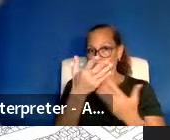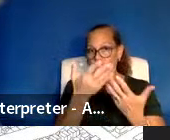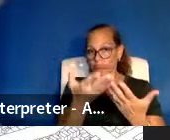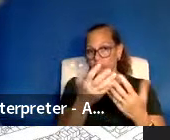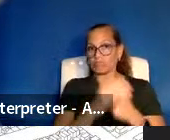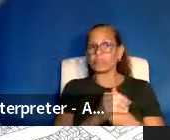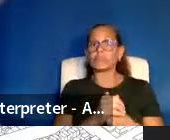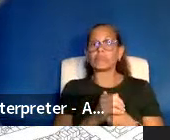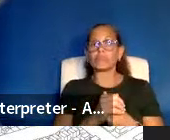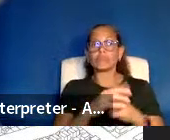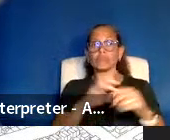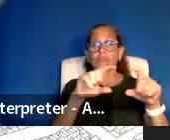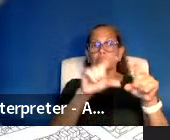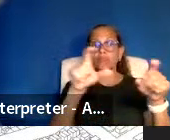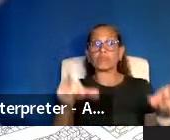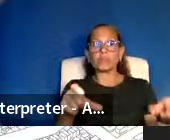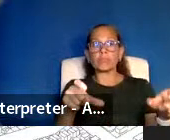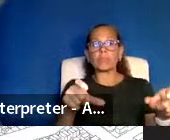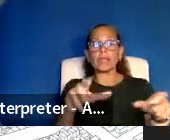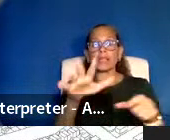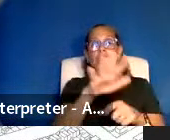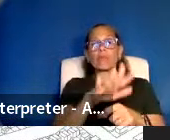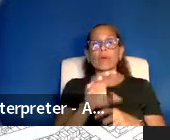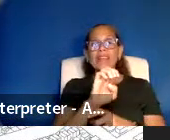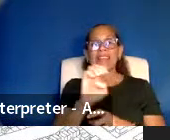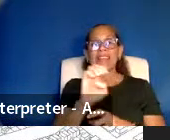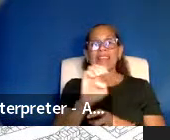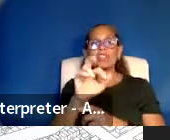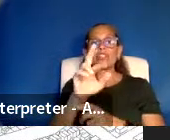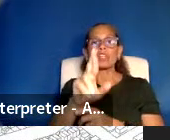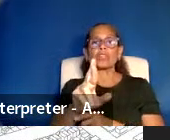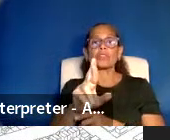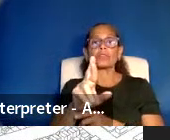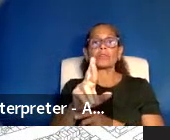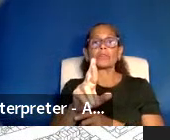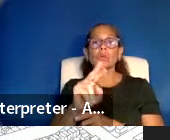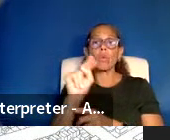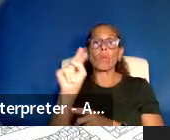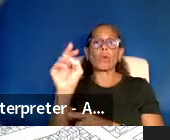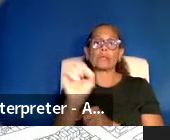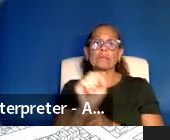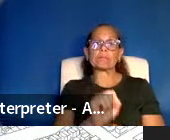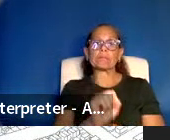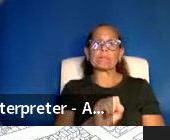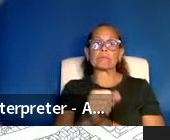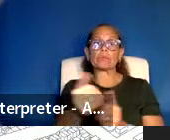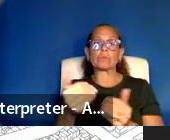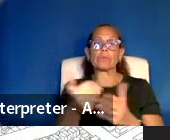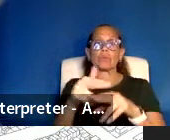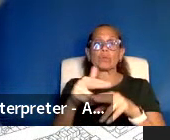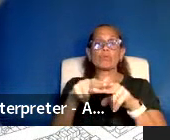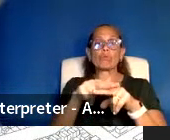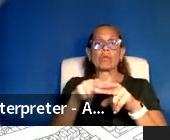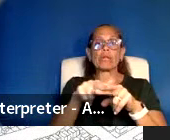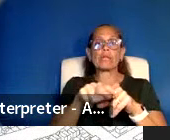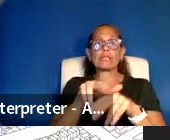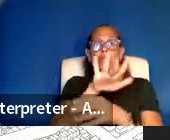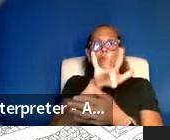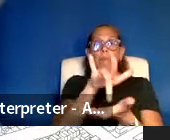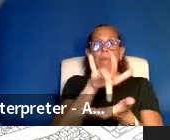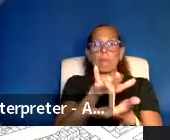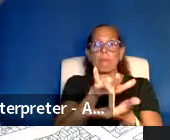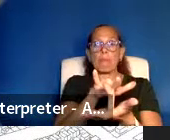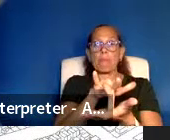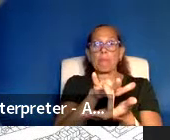The station area centers around East Chester Road, running north-south. The new train station sits approximately in the middle